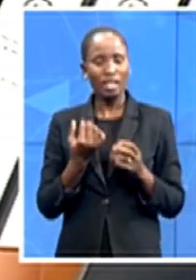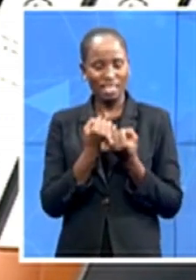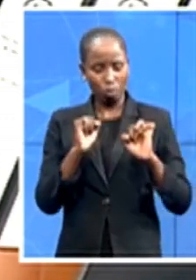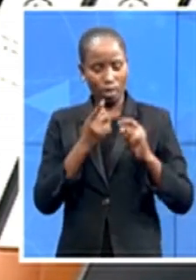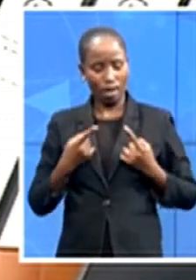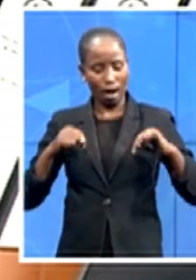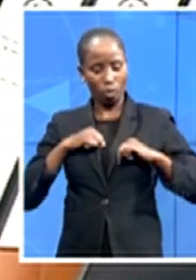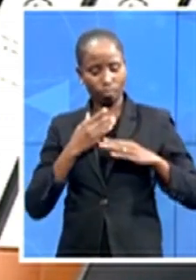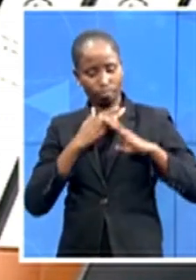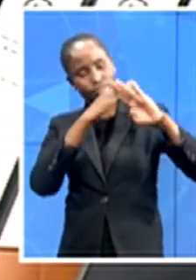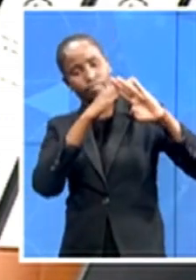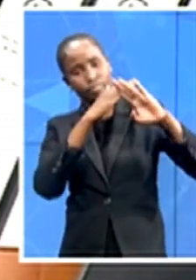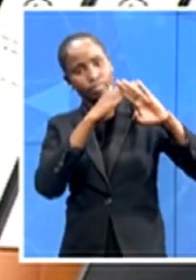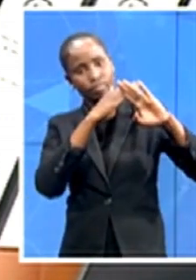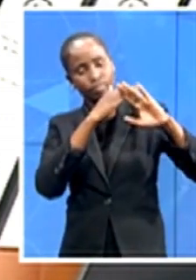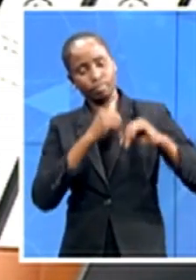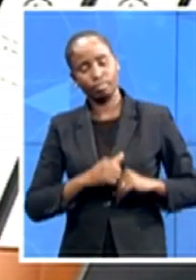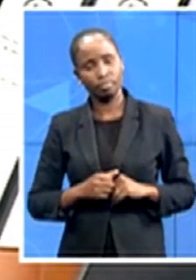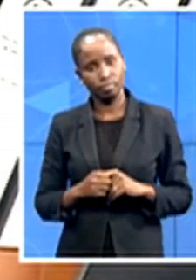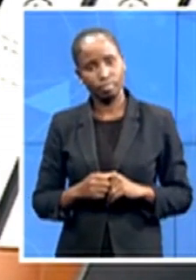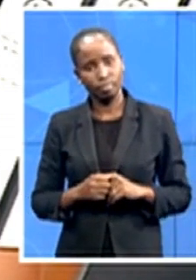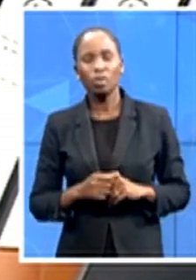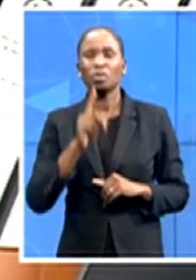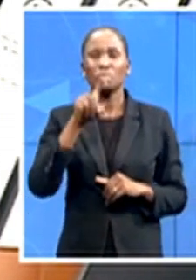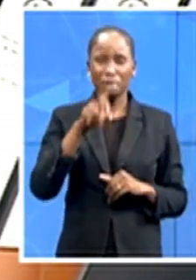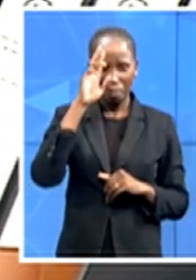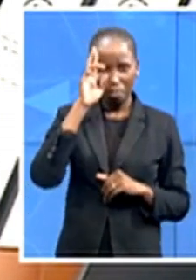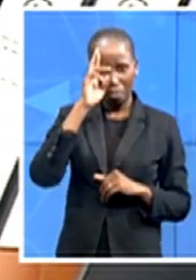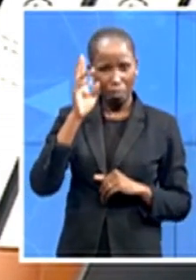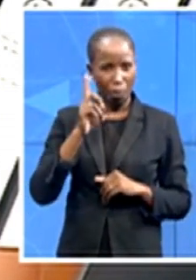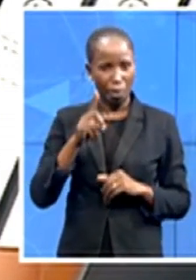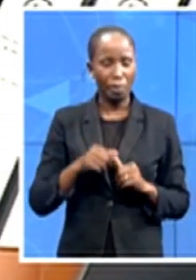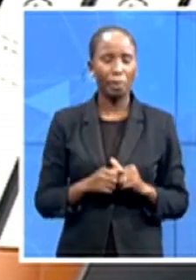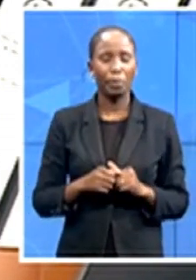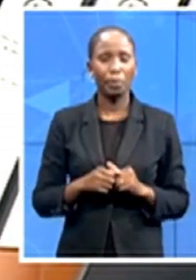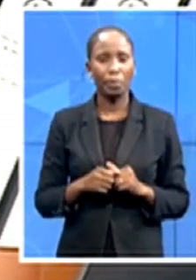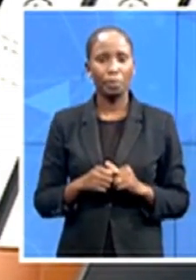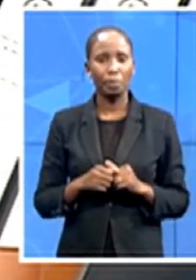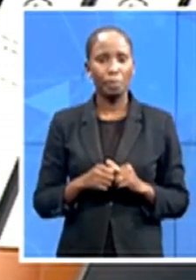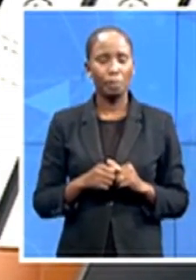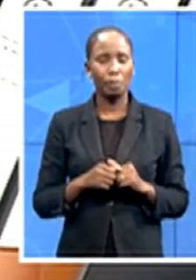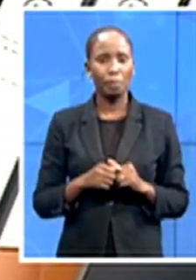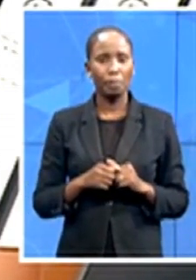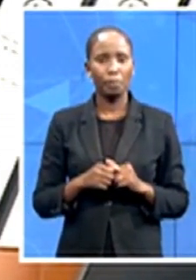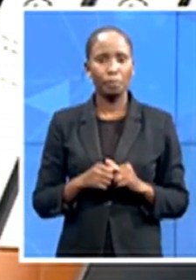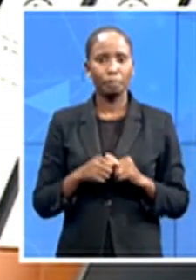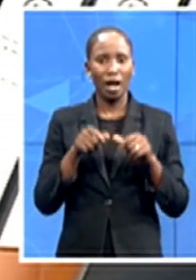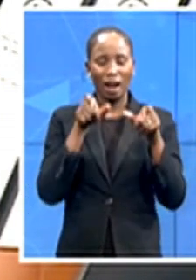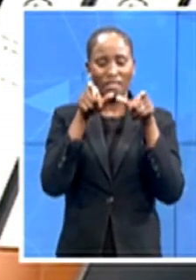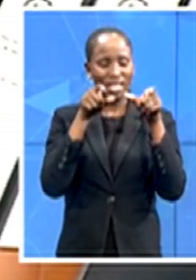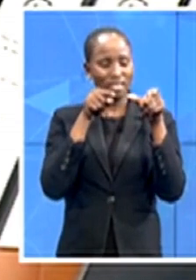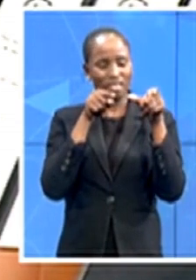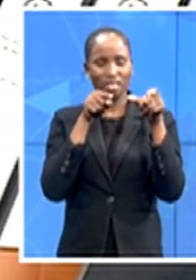It needs to be remembered that governance is not merely a technical function. It is